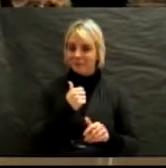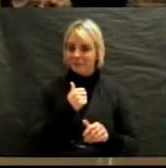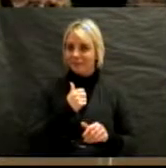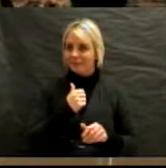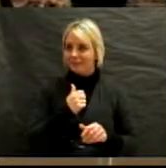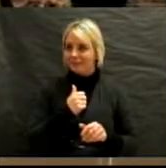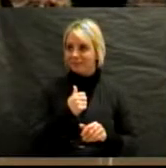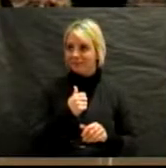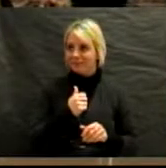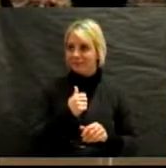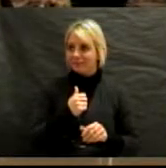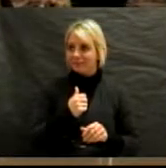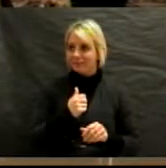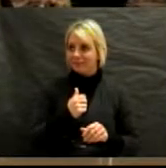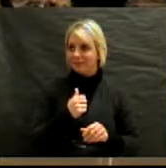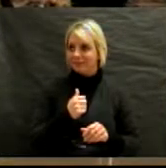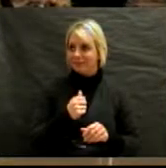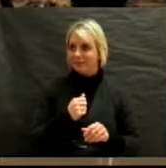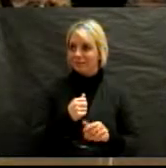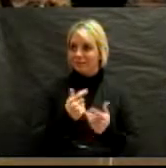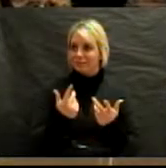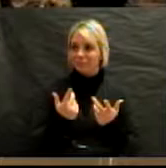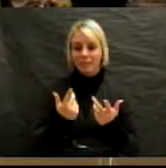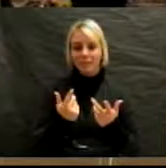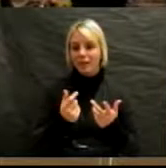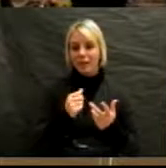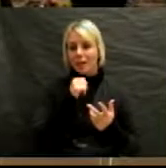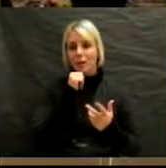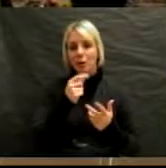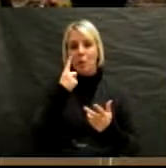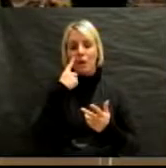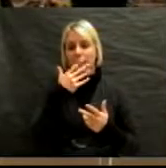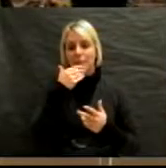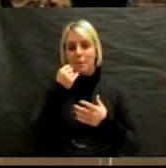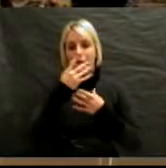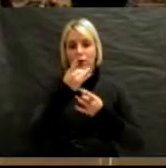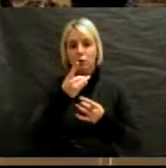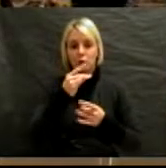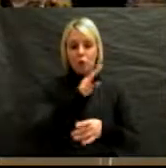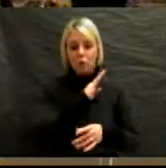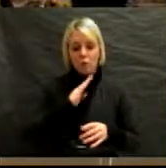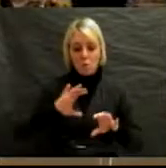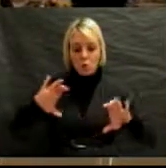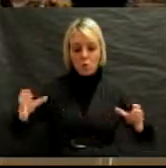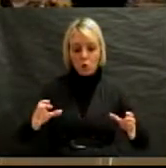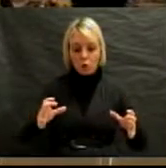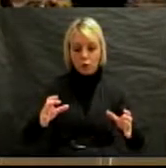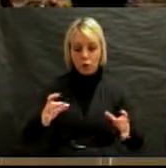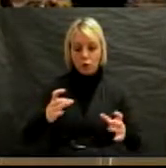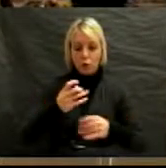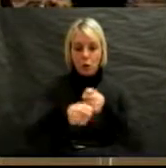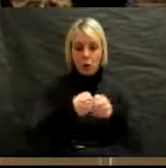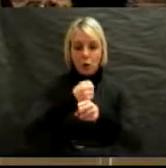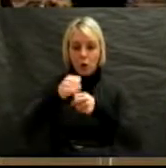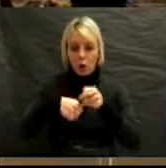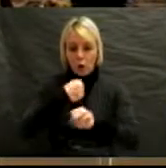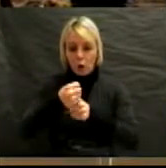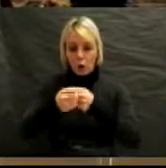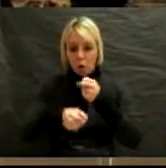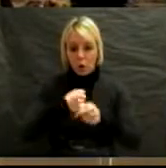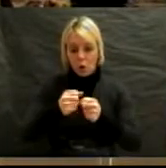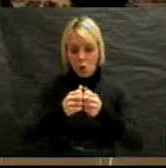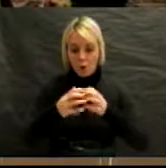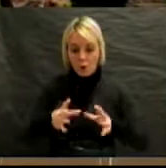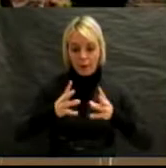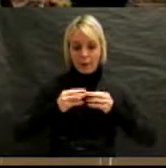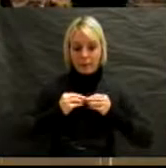board to go year after year without accepting a salary, and then that becomes the norm. And I think it was okay to do it last year